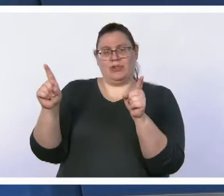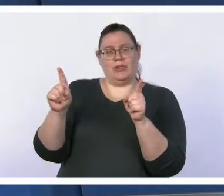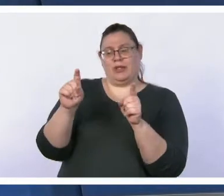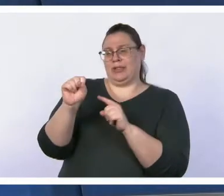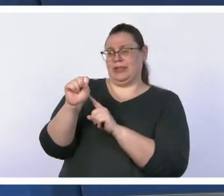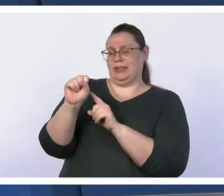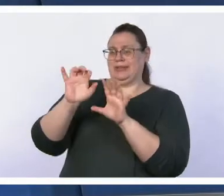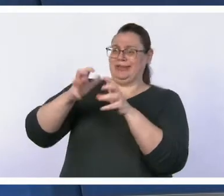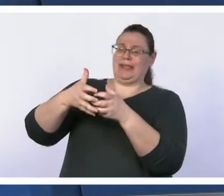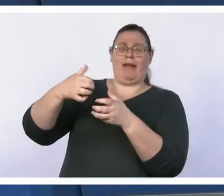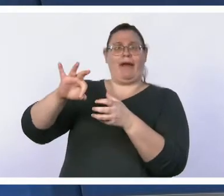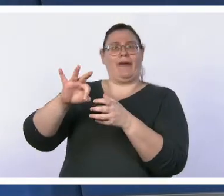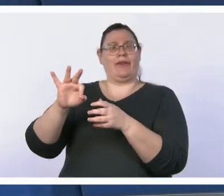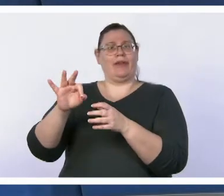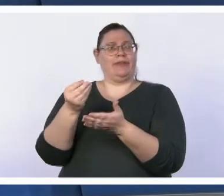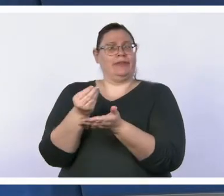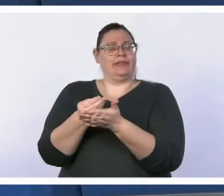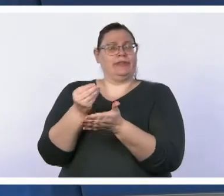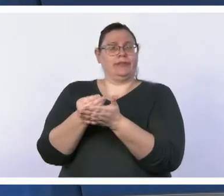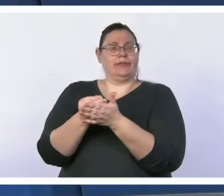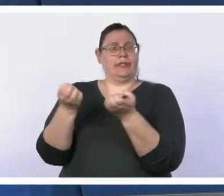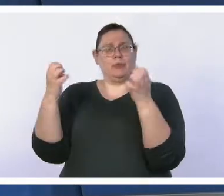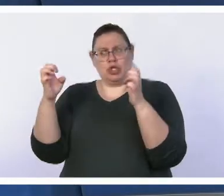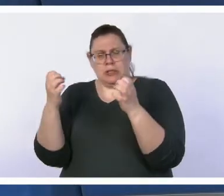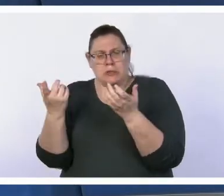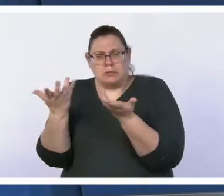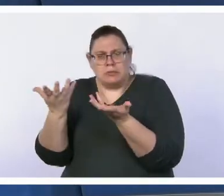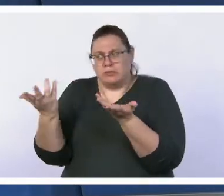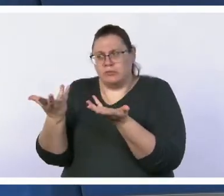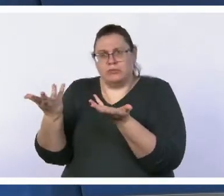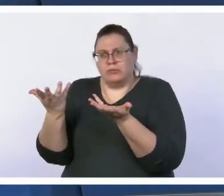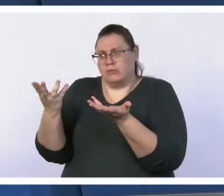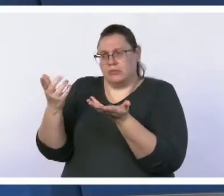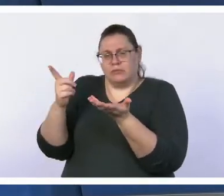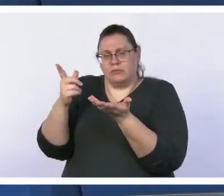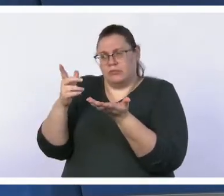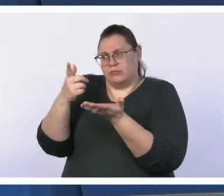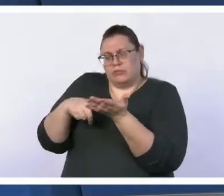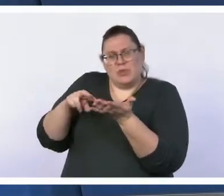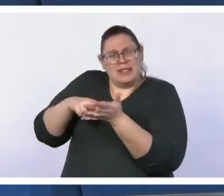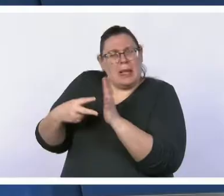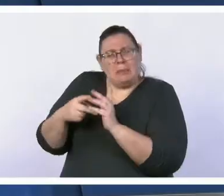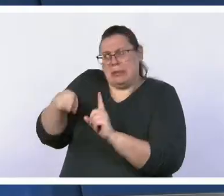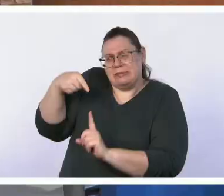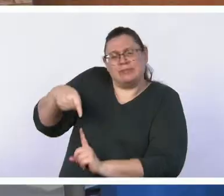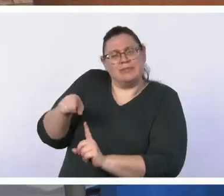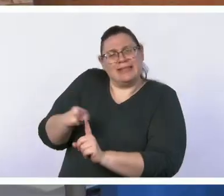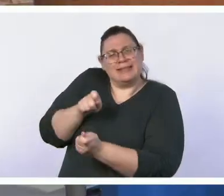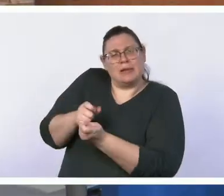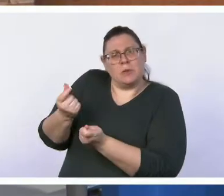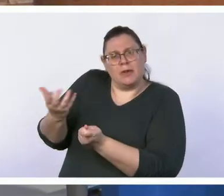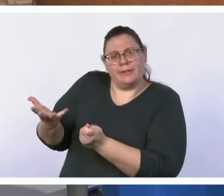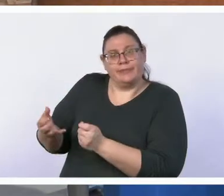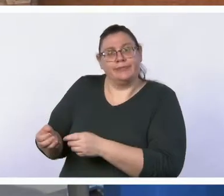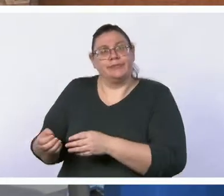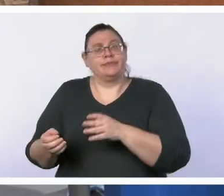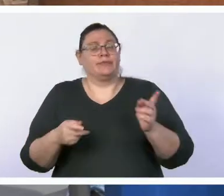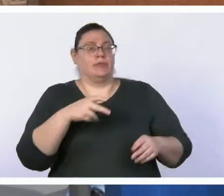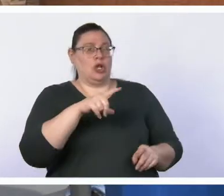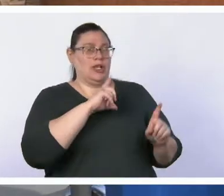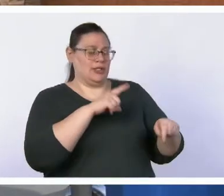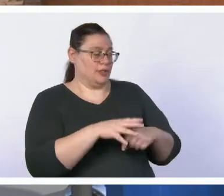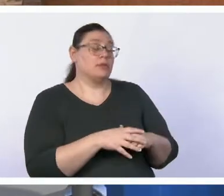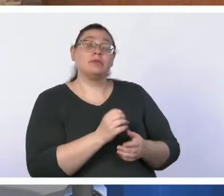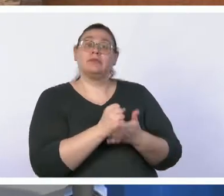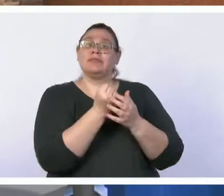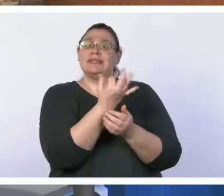something very specific. Is there, what is the realm of what that exactly means? Well, it facilitates a number